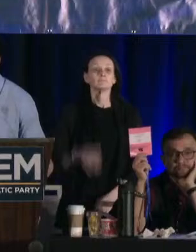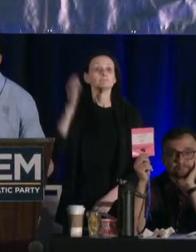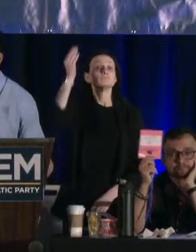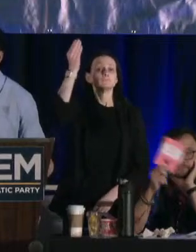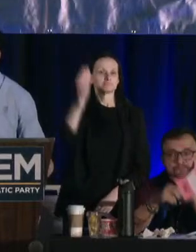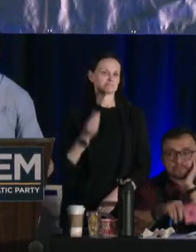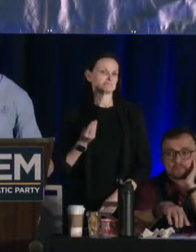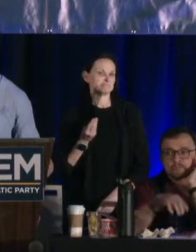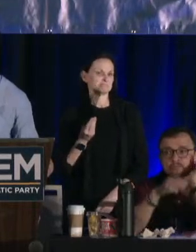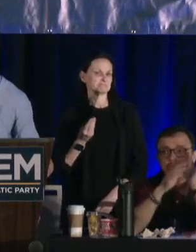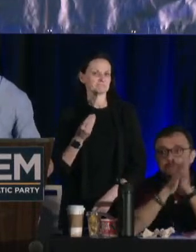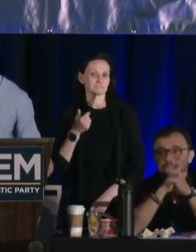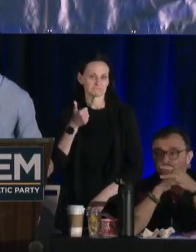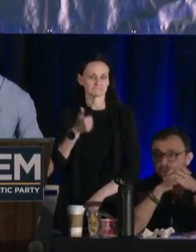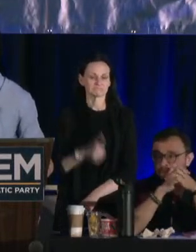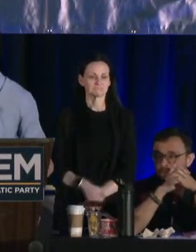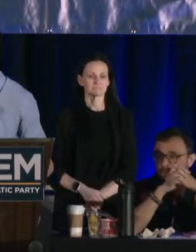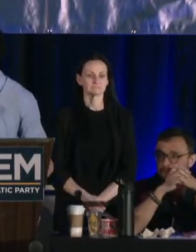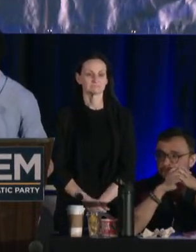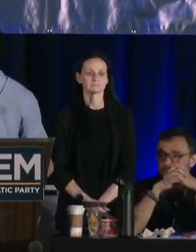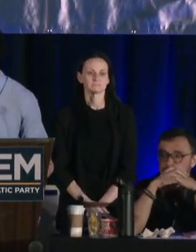Okay, you can put your cards down.